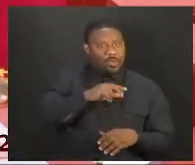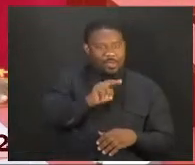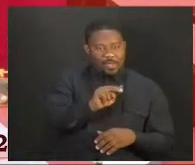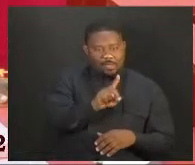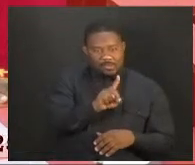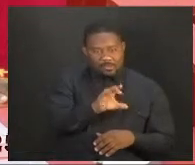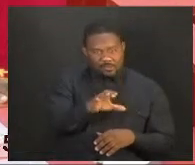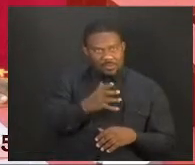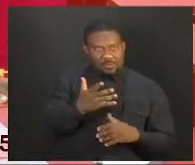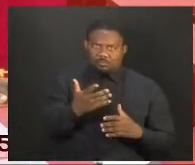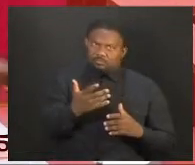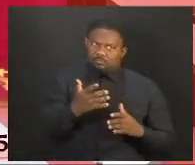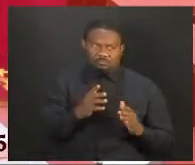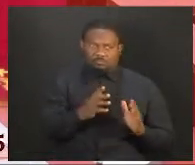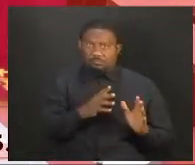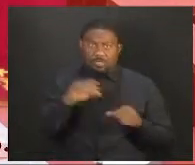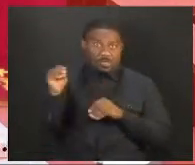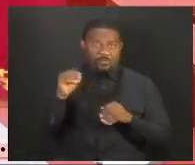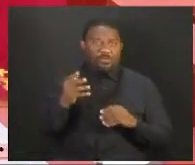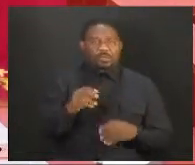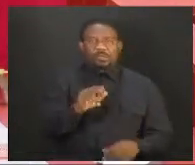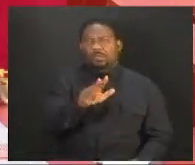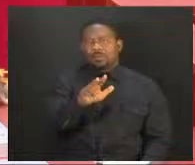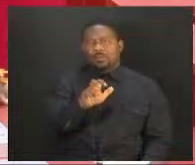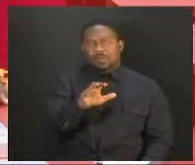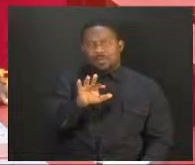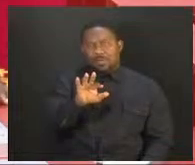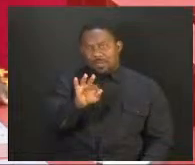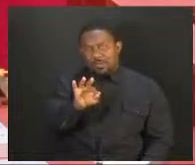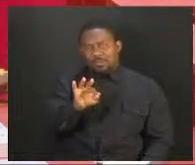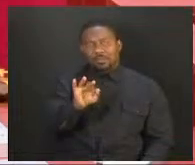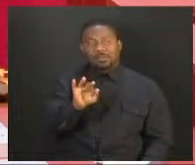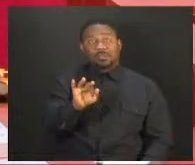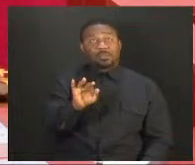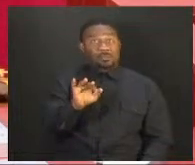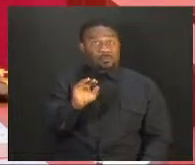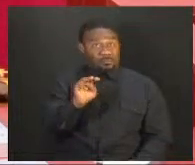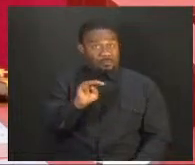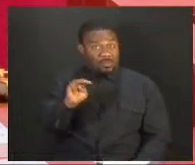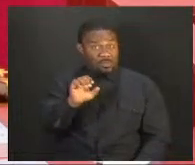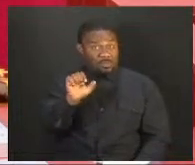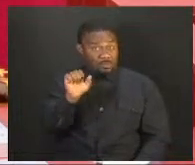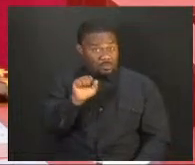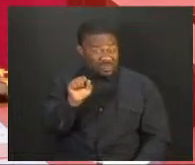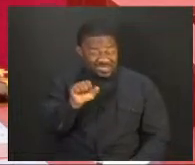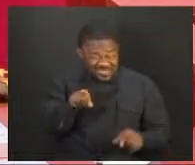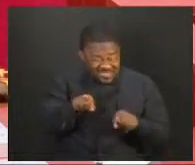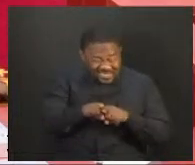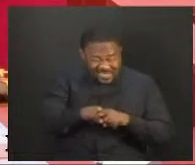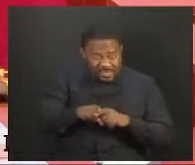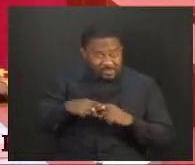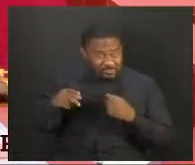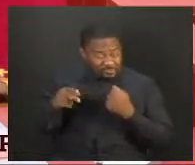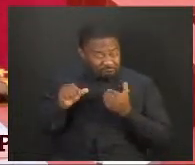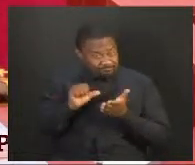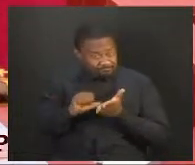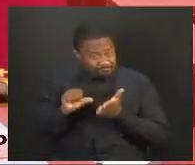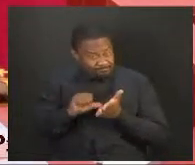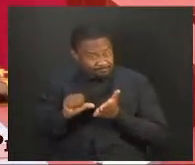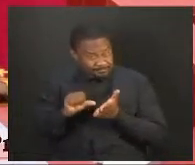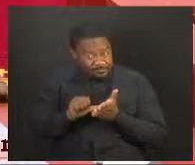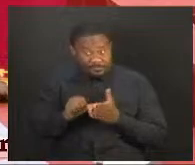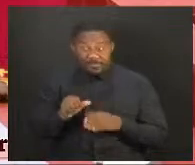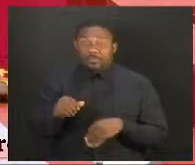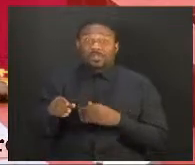behind $319 million US in that same account. Mr. Speaker, the debt service reserve CD